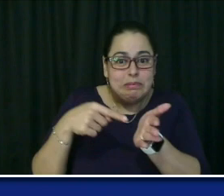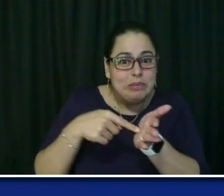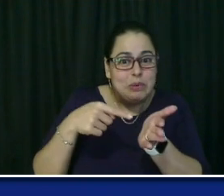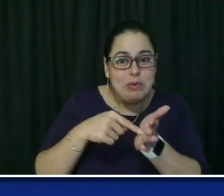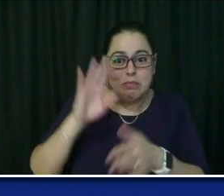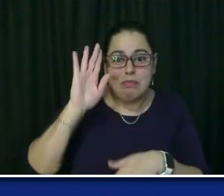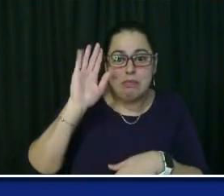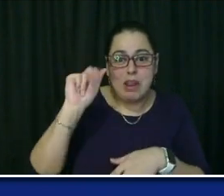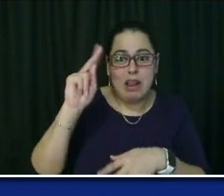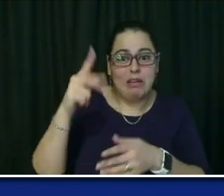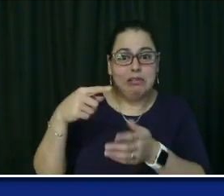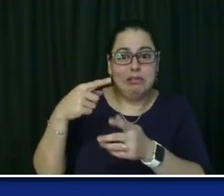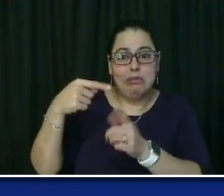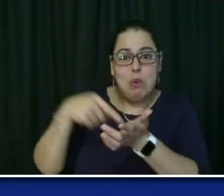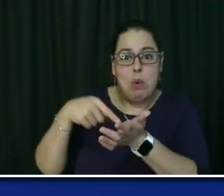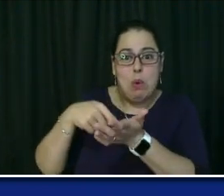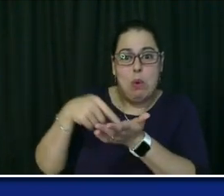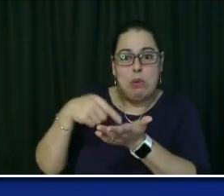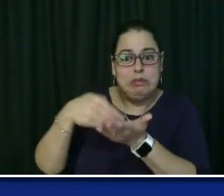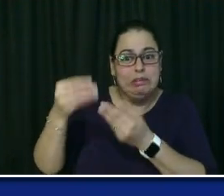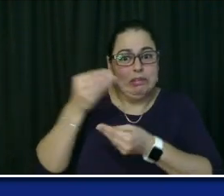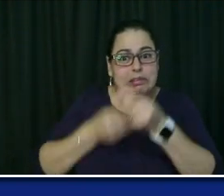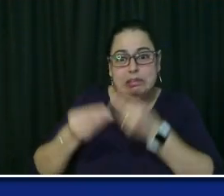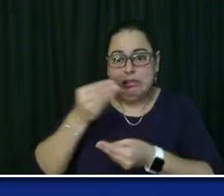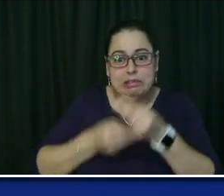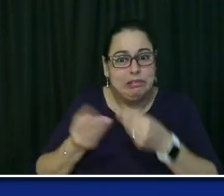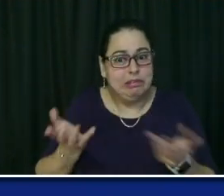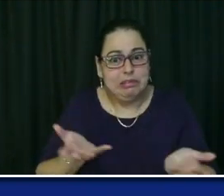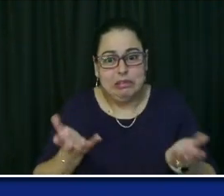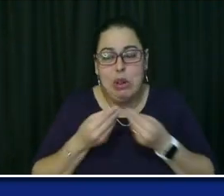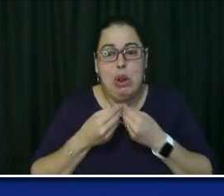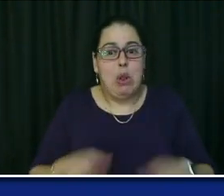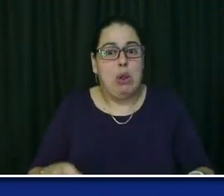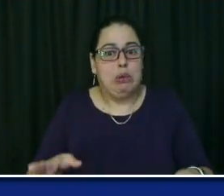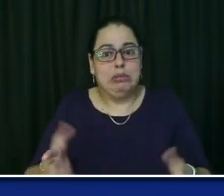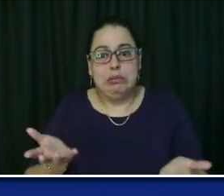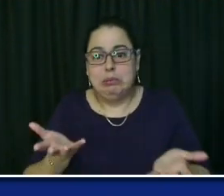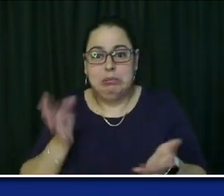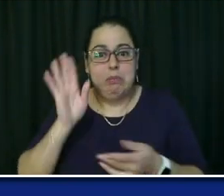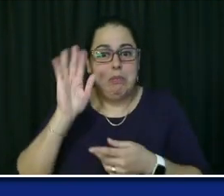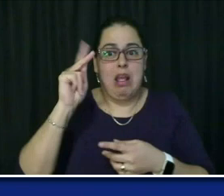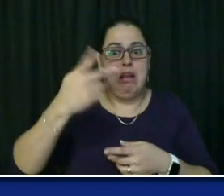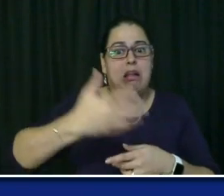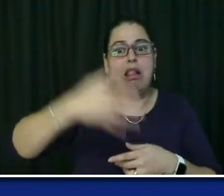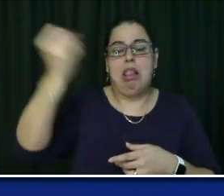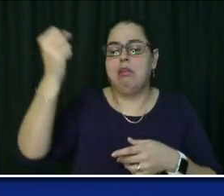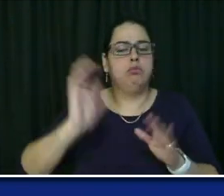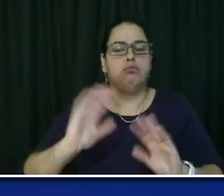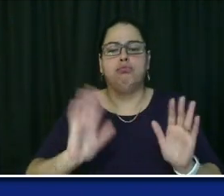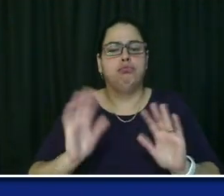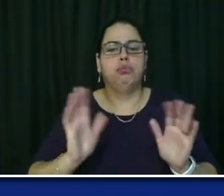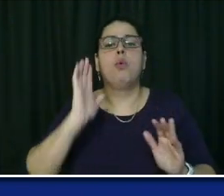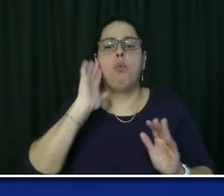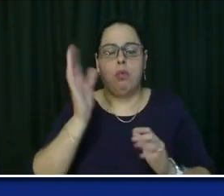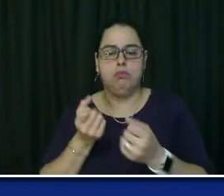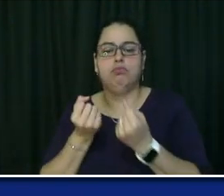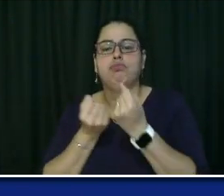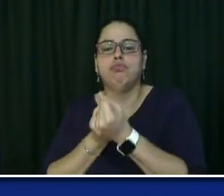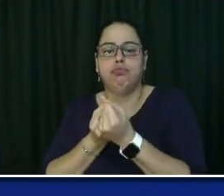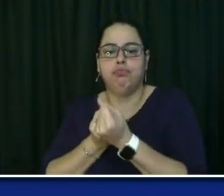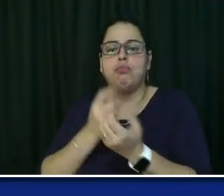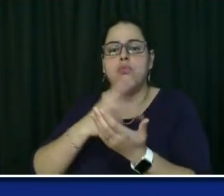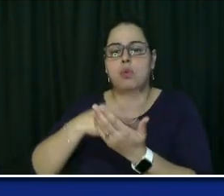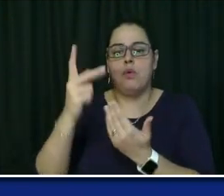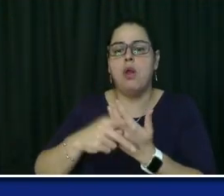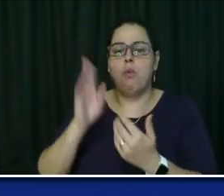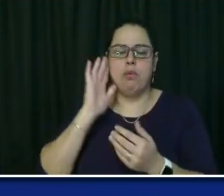foreclosure protection. And that's very important. Then there are 3 other programs, and I'm not going to go into all of them now. We did that at the press conference last week. All of